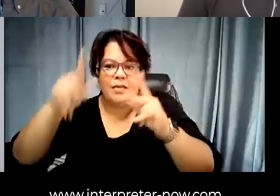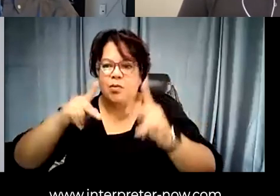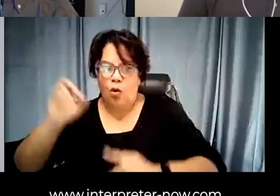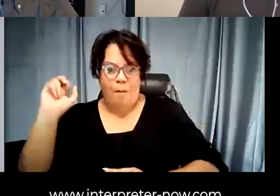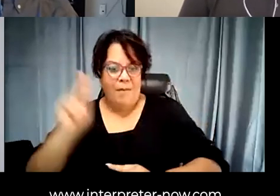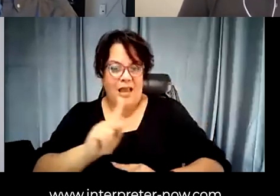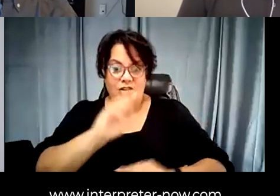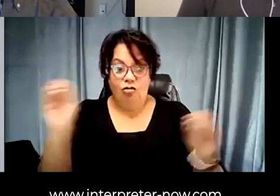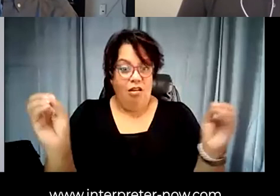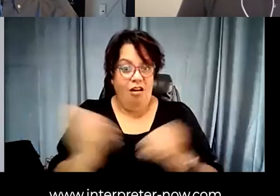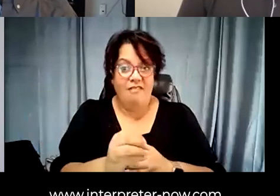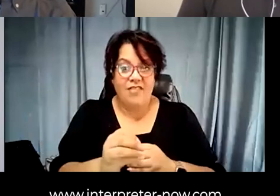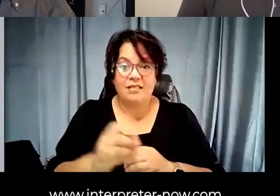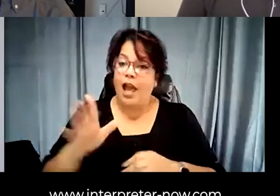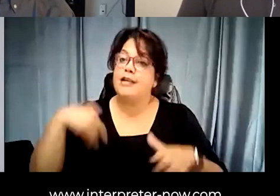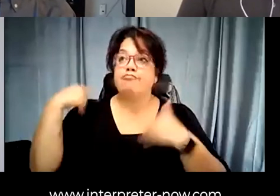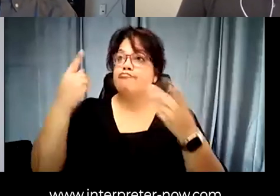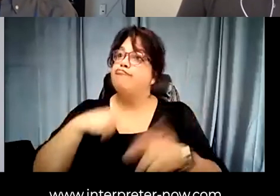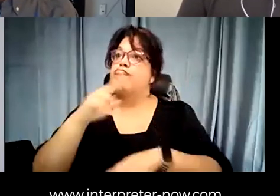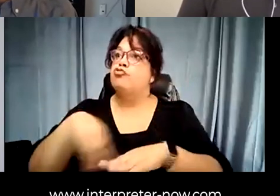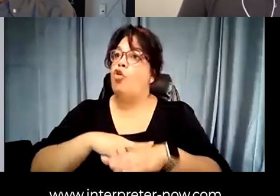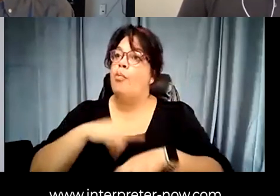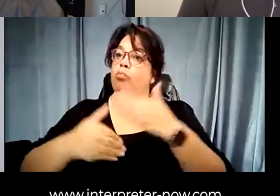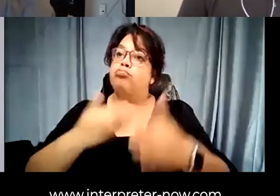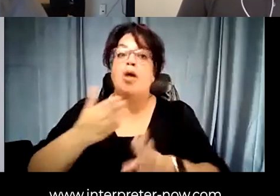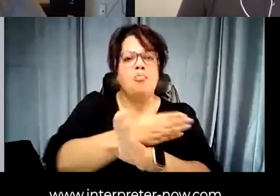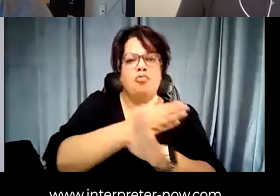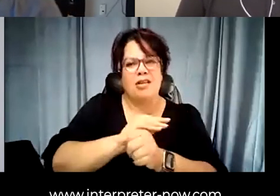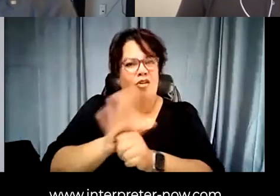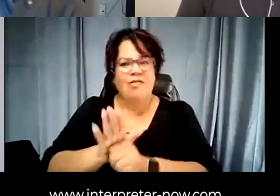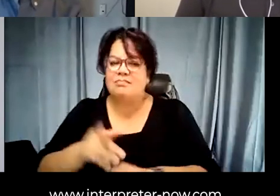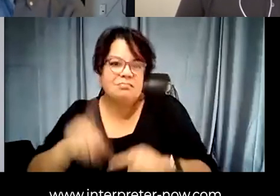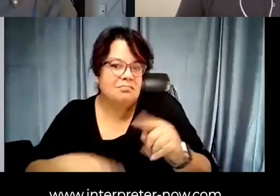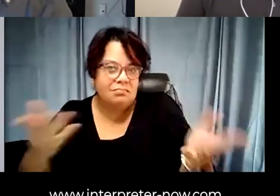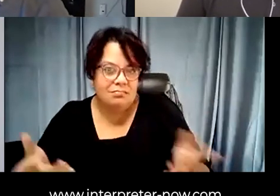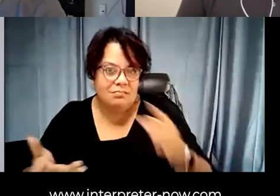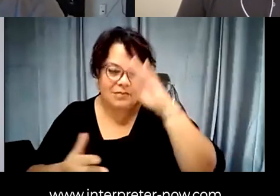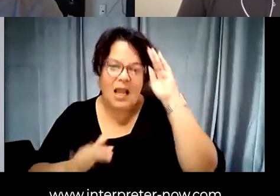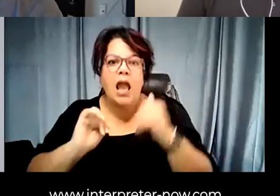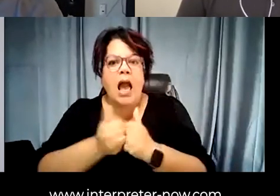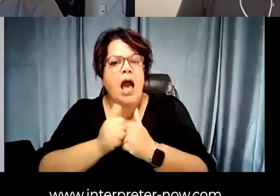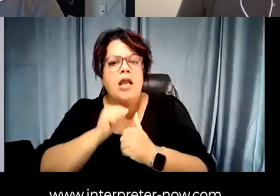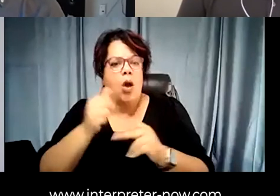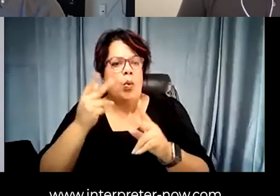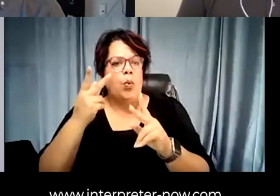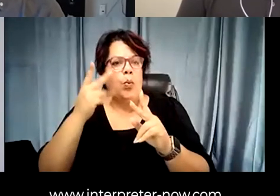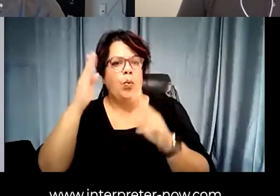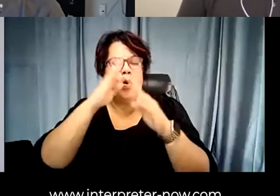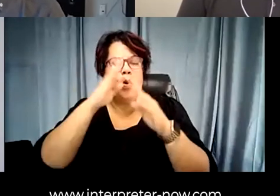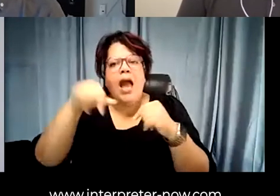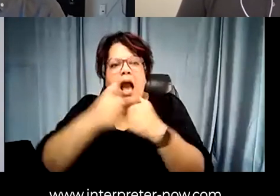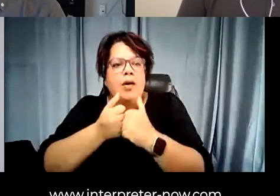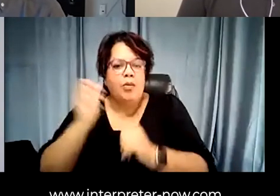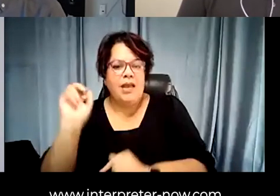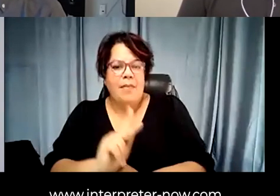back to 2018. There's no new normal. So instead of worrying about how can we get back, how can we build towards the future